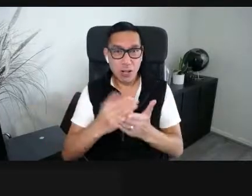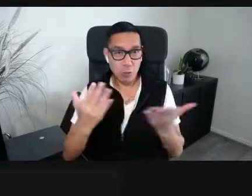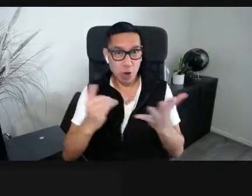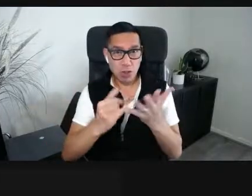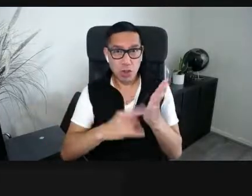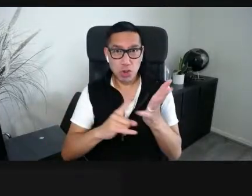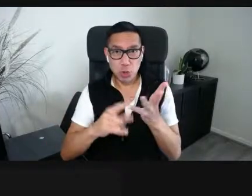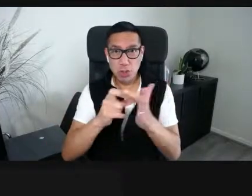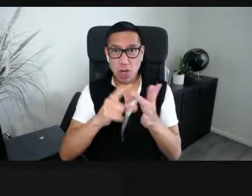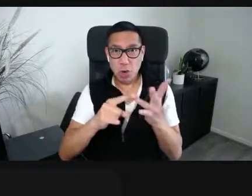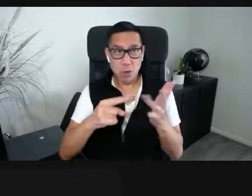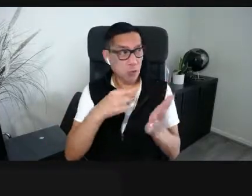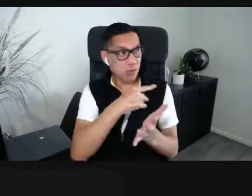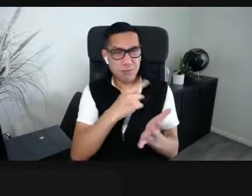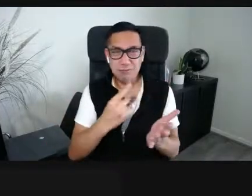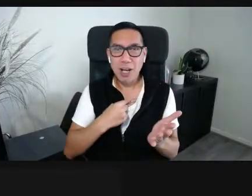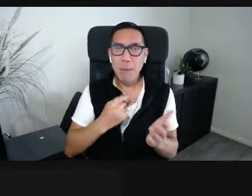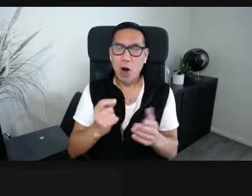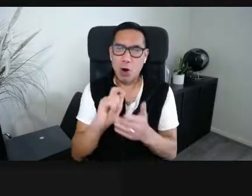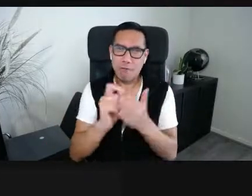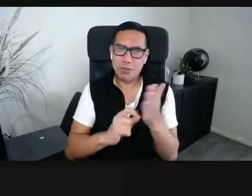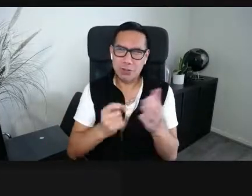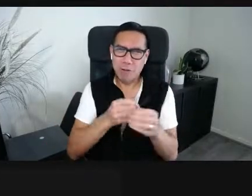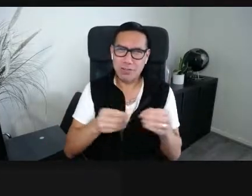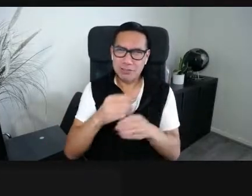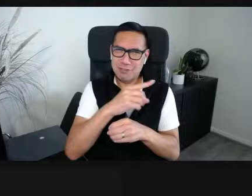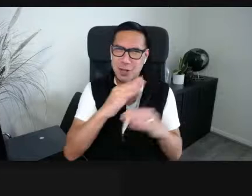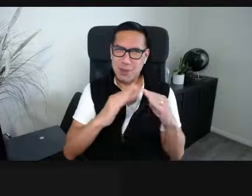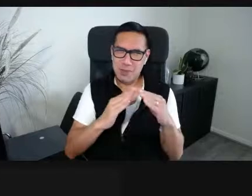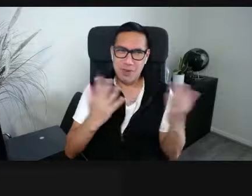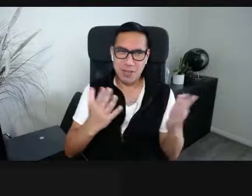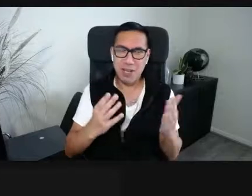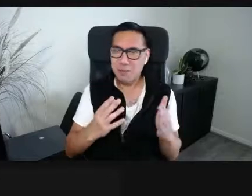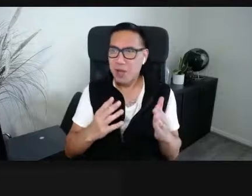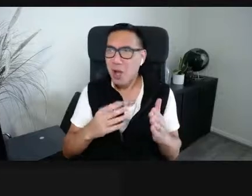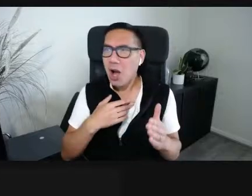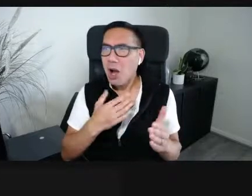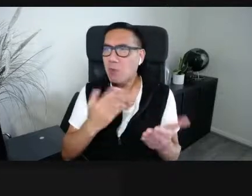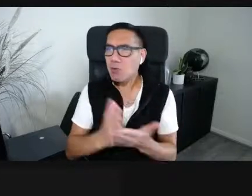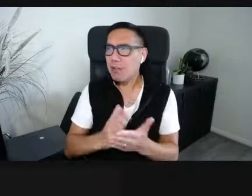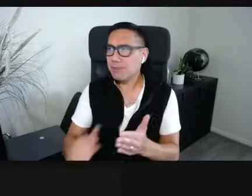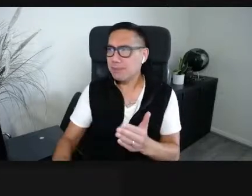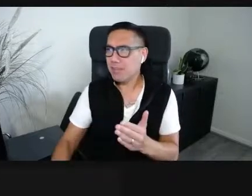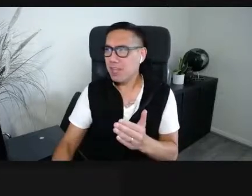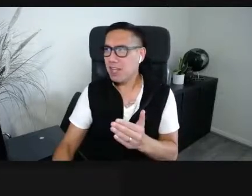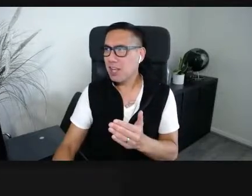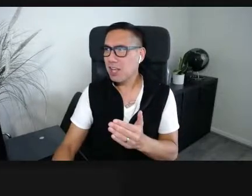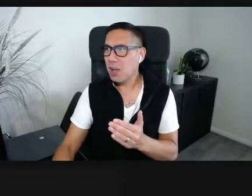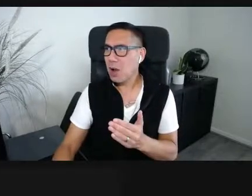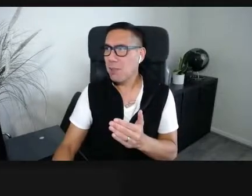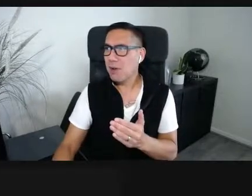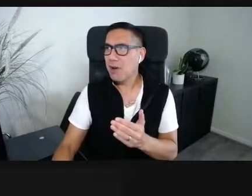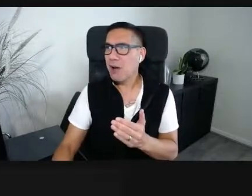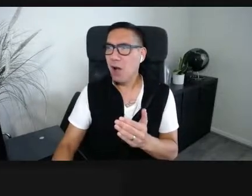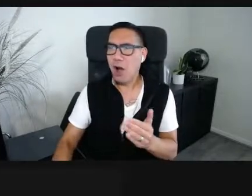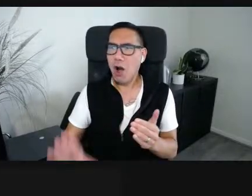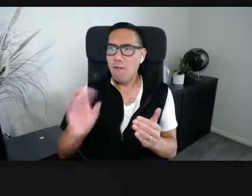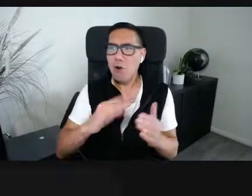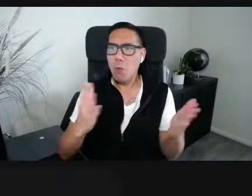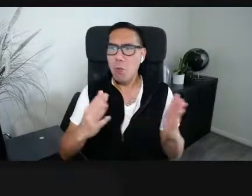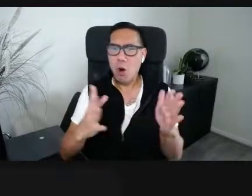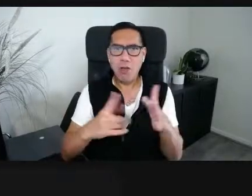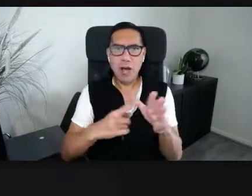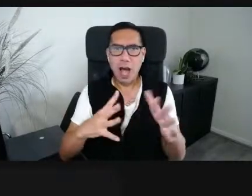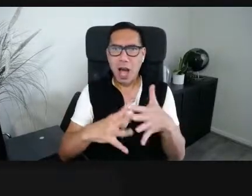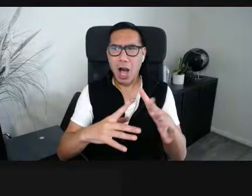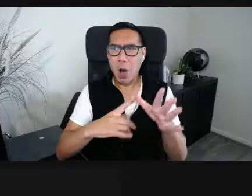home. I'm on the traditional lands of the Pambalong clan, and it's a Wabikal land here in Newcastle in New South